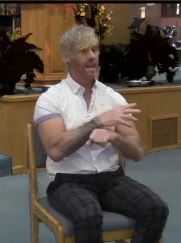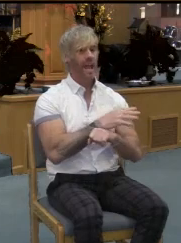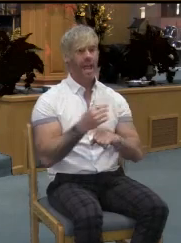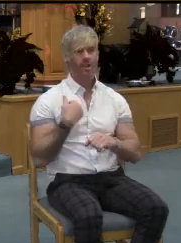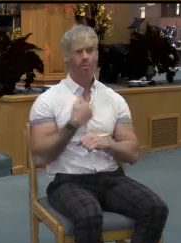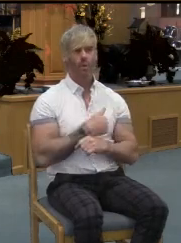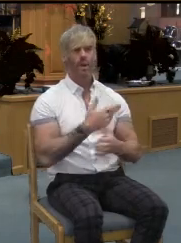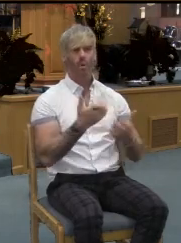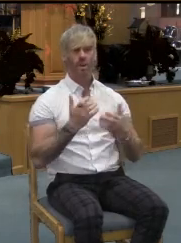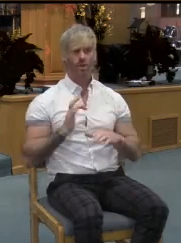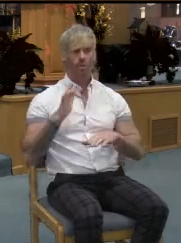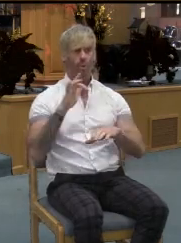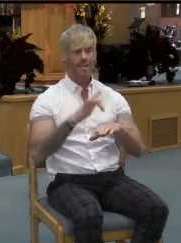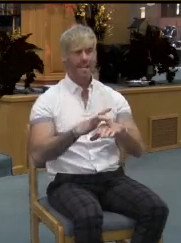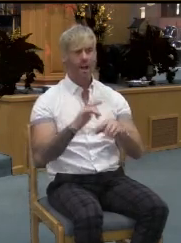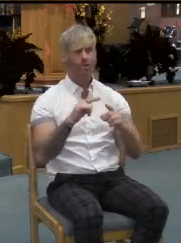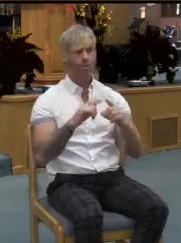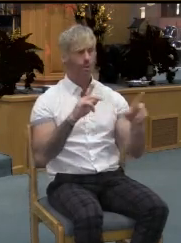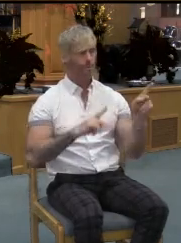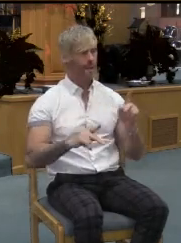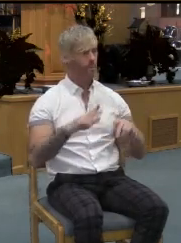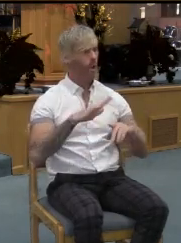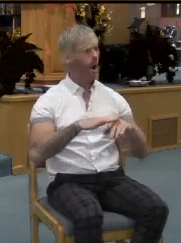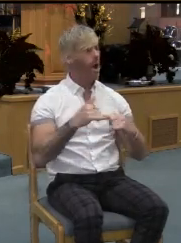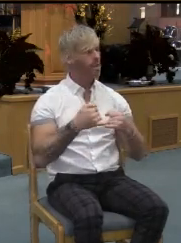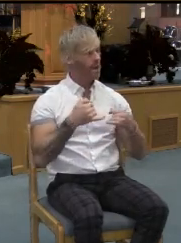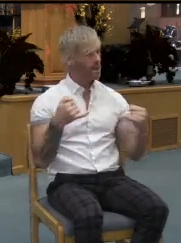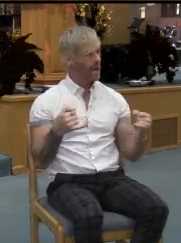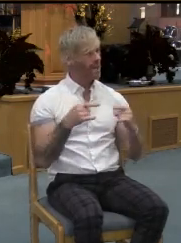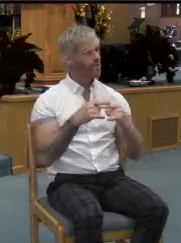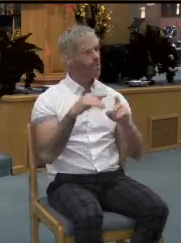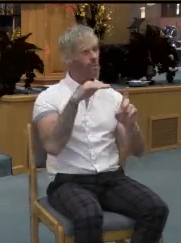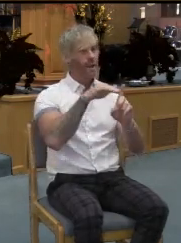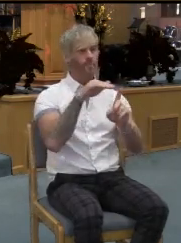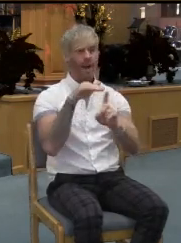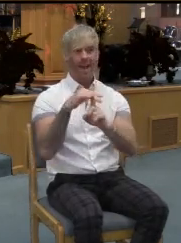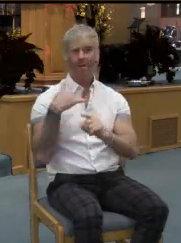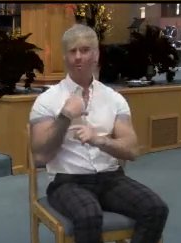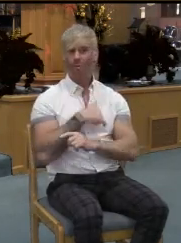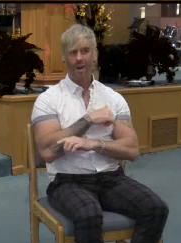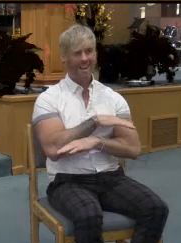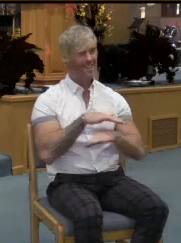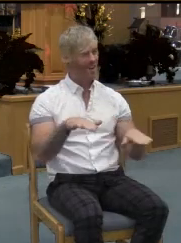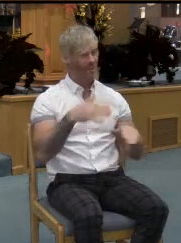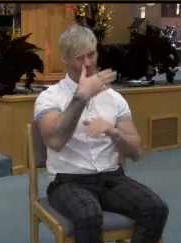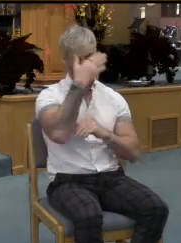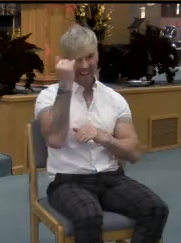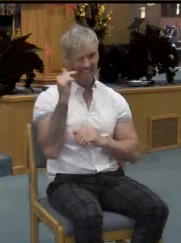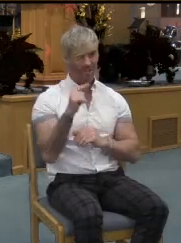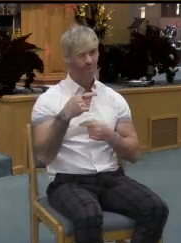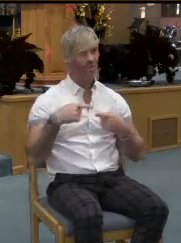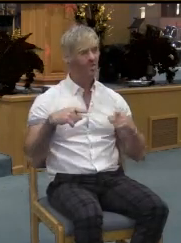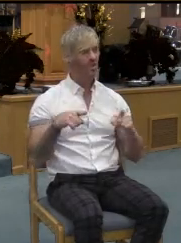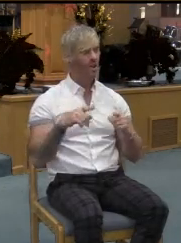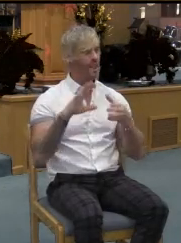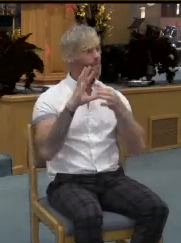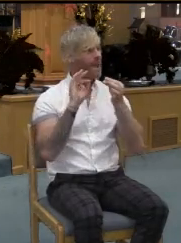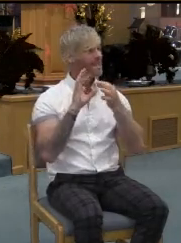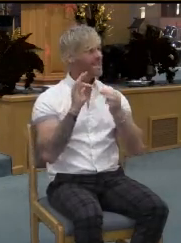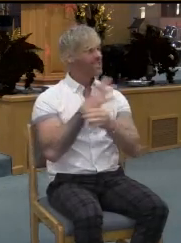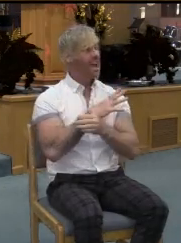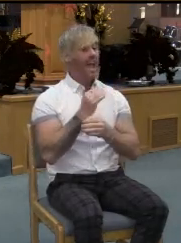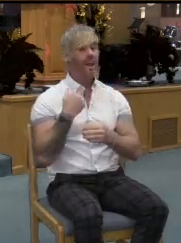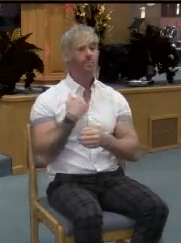folks that are online to remind you that we don't forget you during the message. We're always thankful for